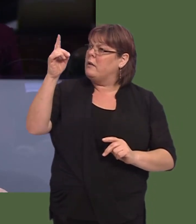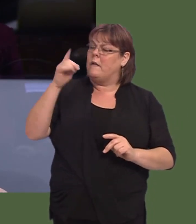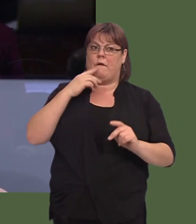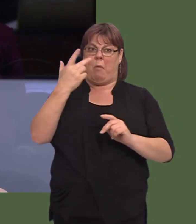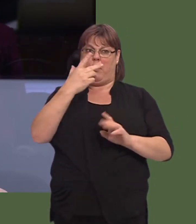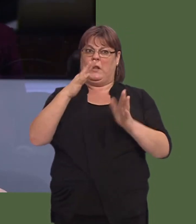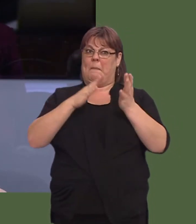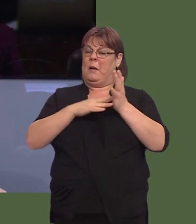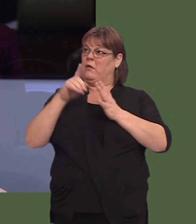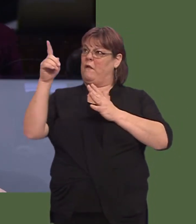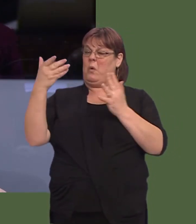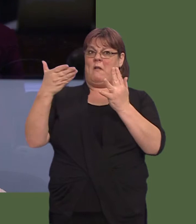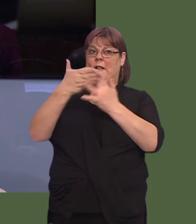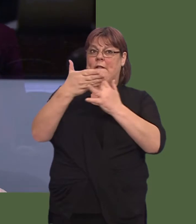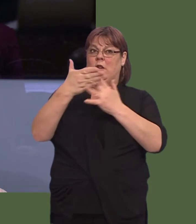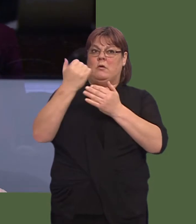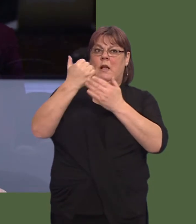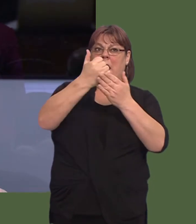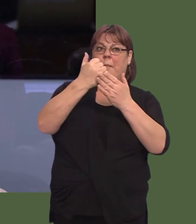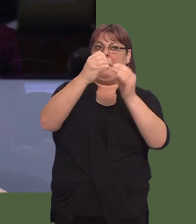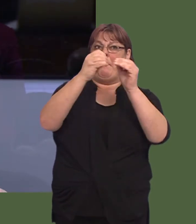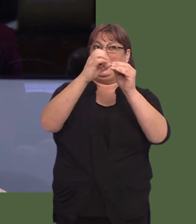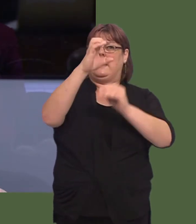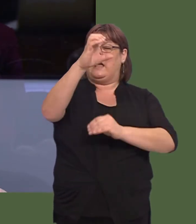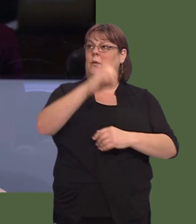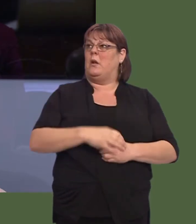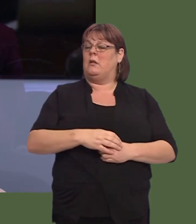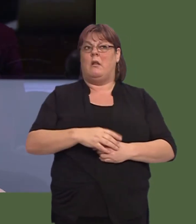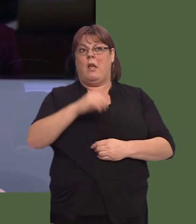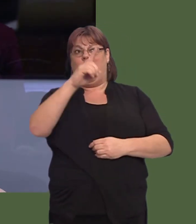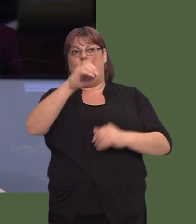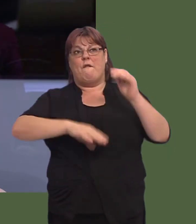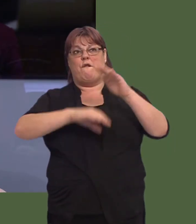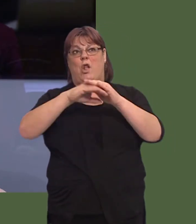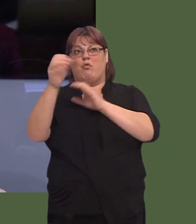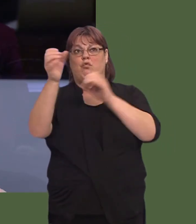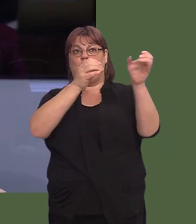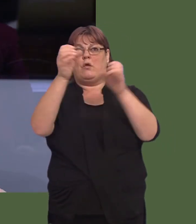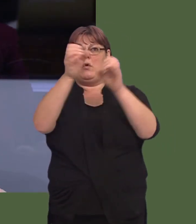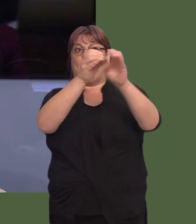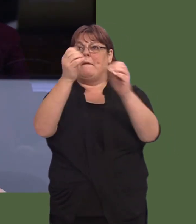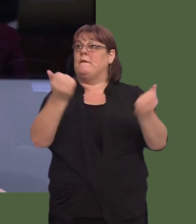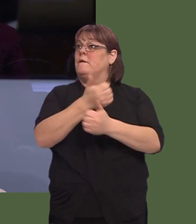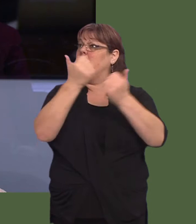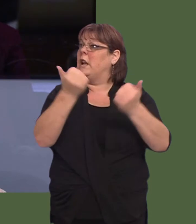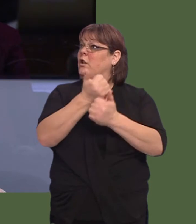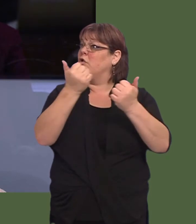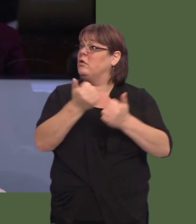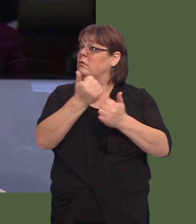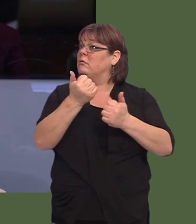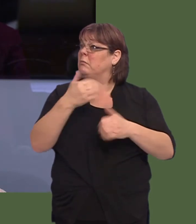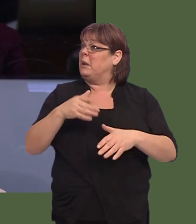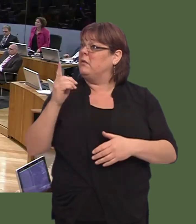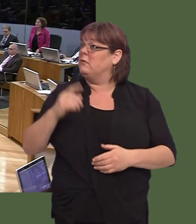30 months of your government's intervention, this board has now completed recruitment to this service and that it is now